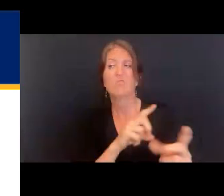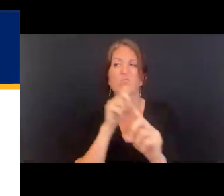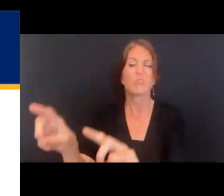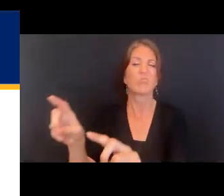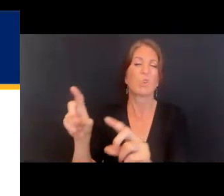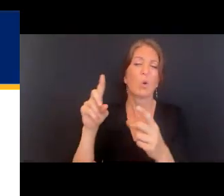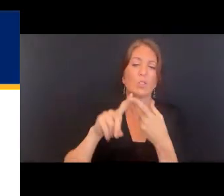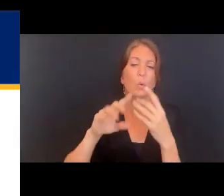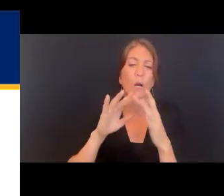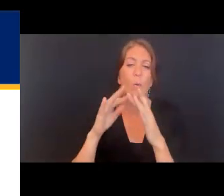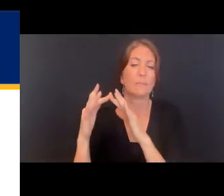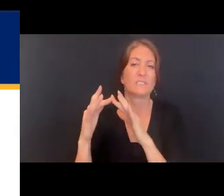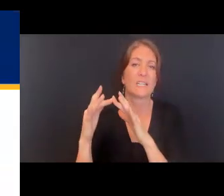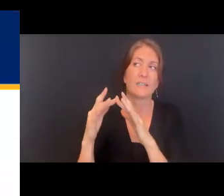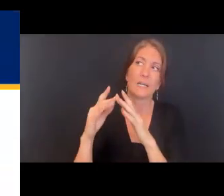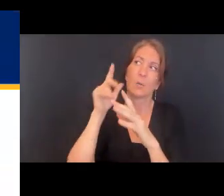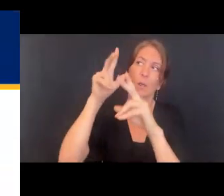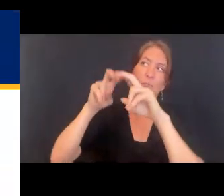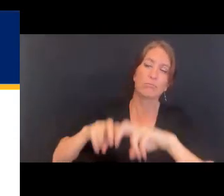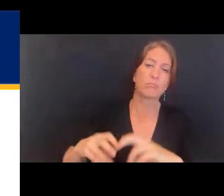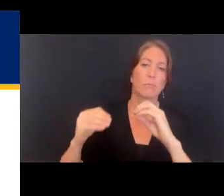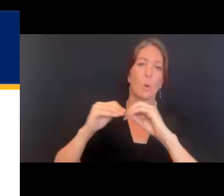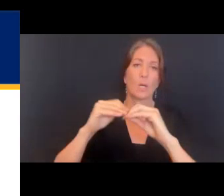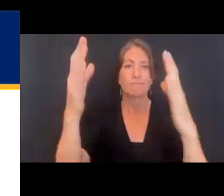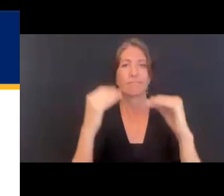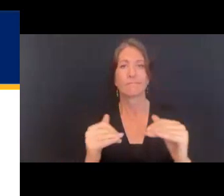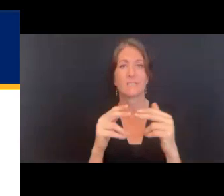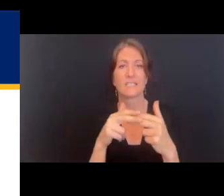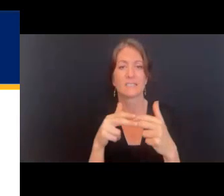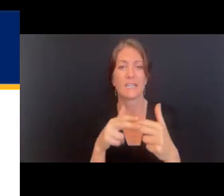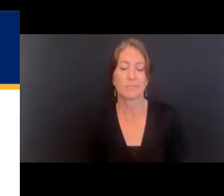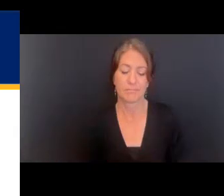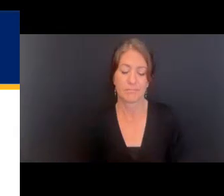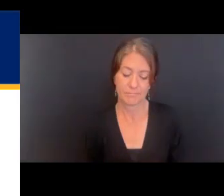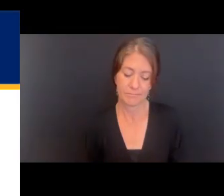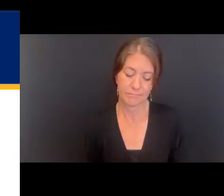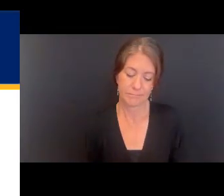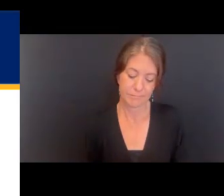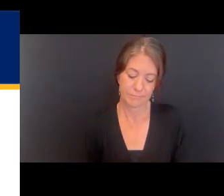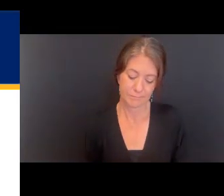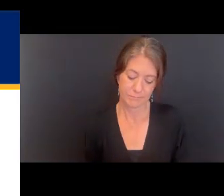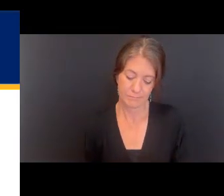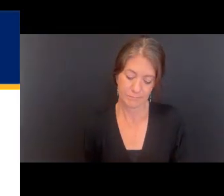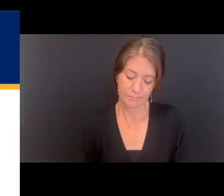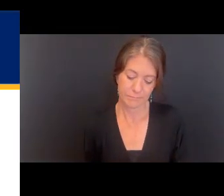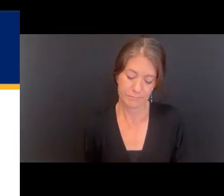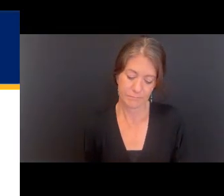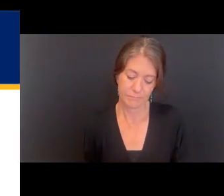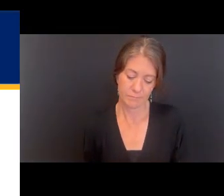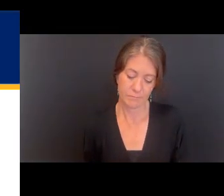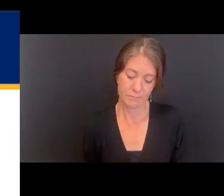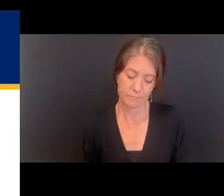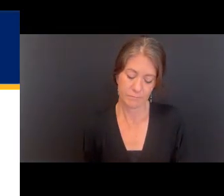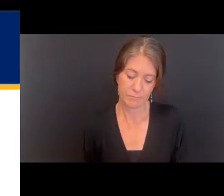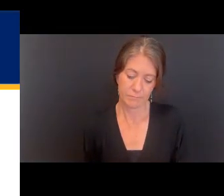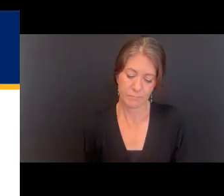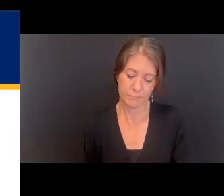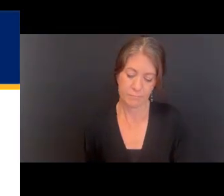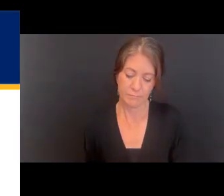learn more. Next website, or excuse me, next slide, please. Our program staff, almost all of whom